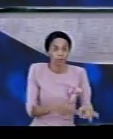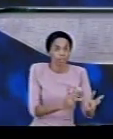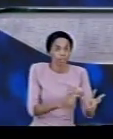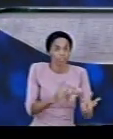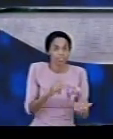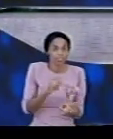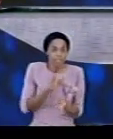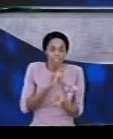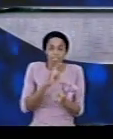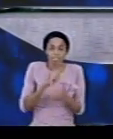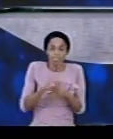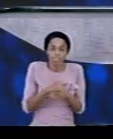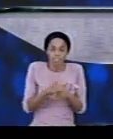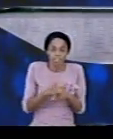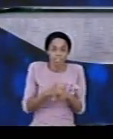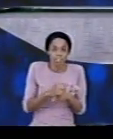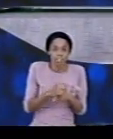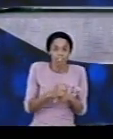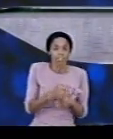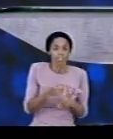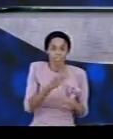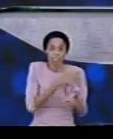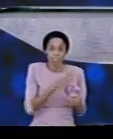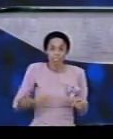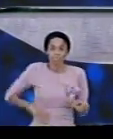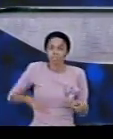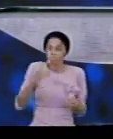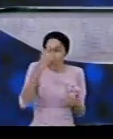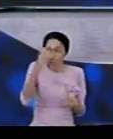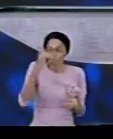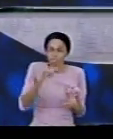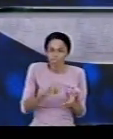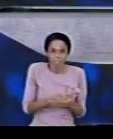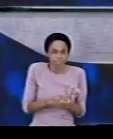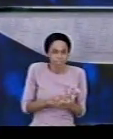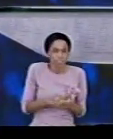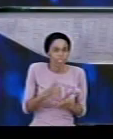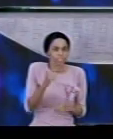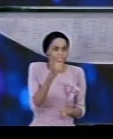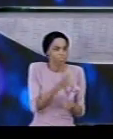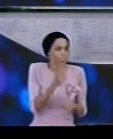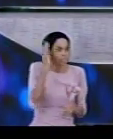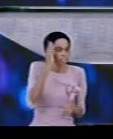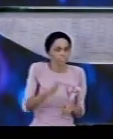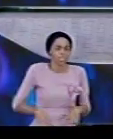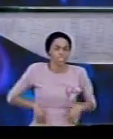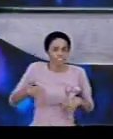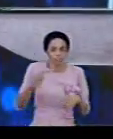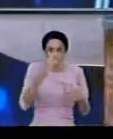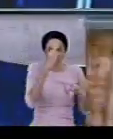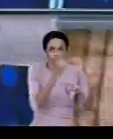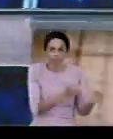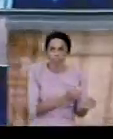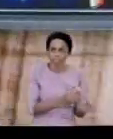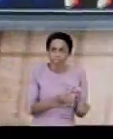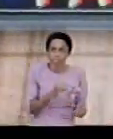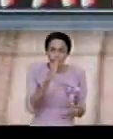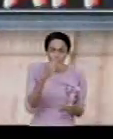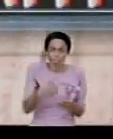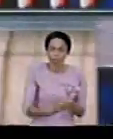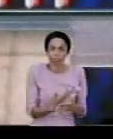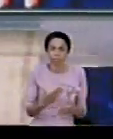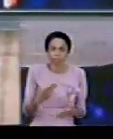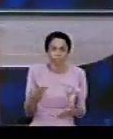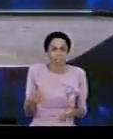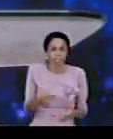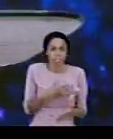think the just shall live by faith is a new thing. If you saw the way they ran